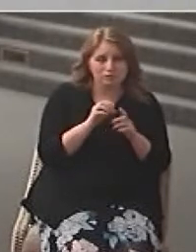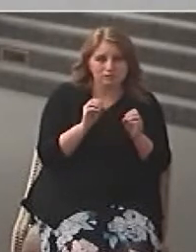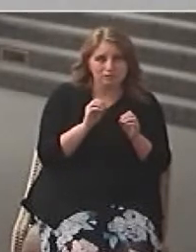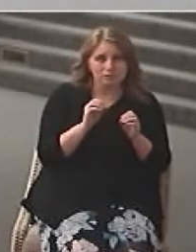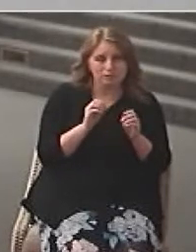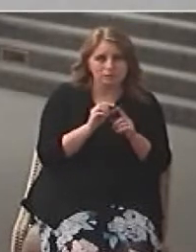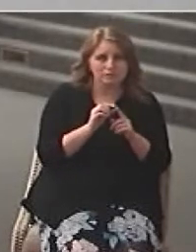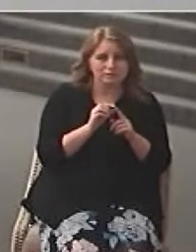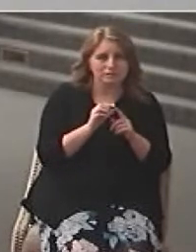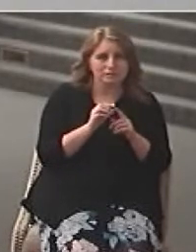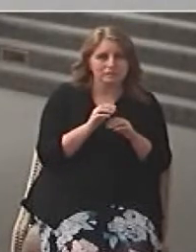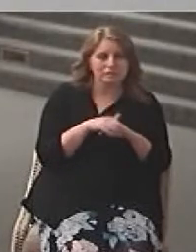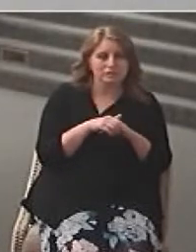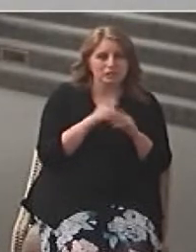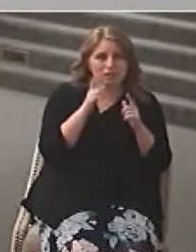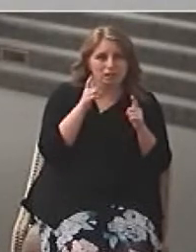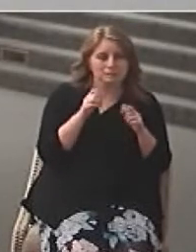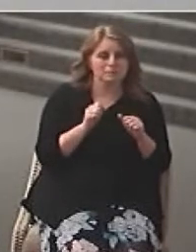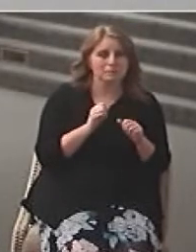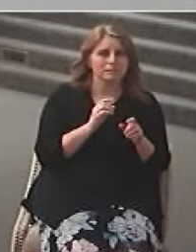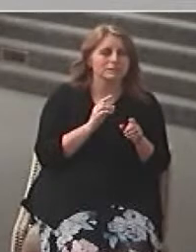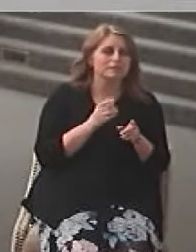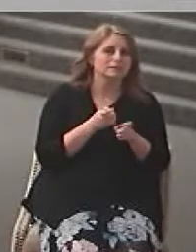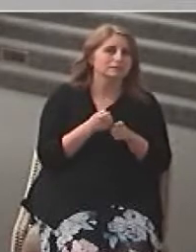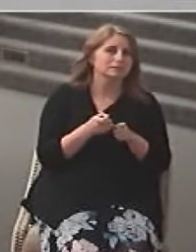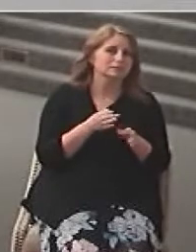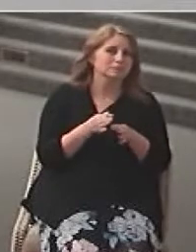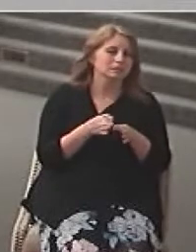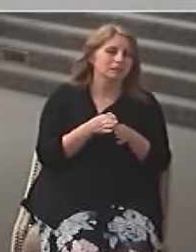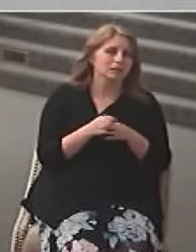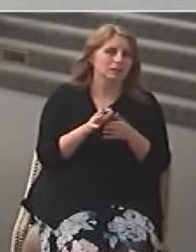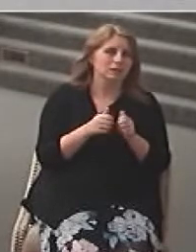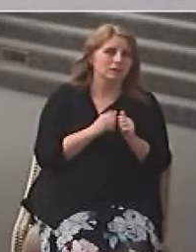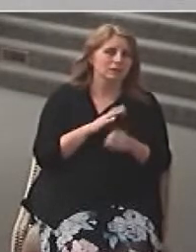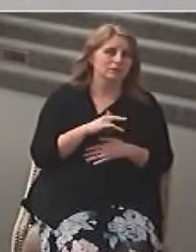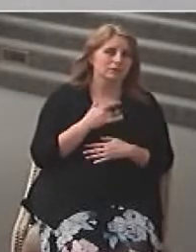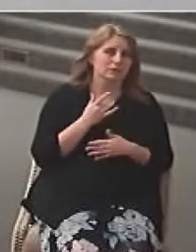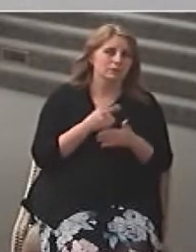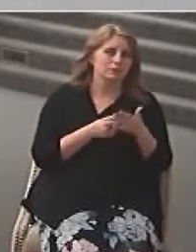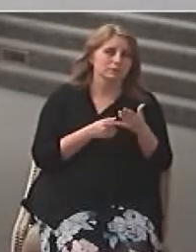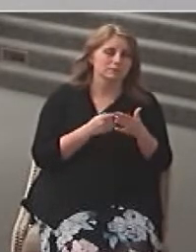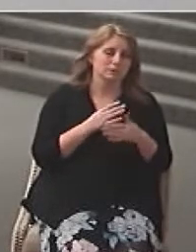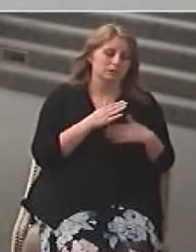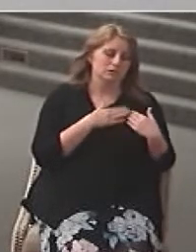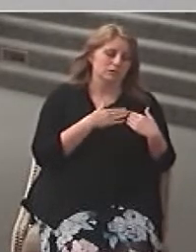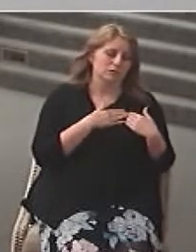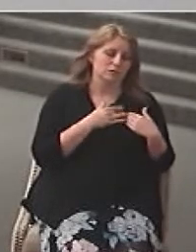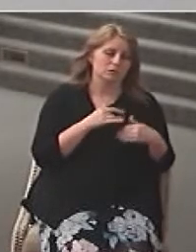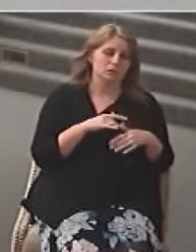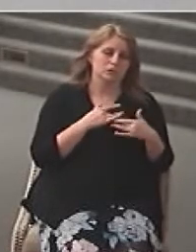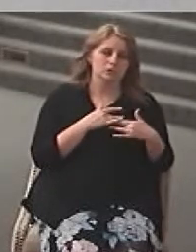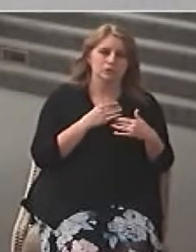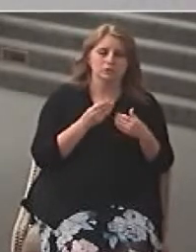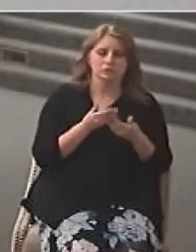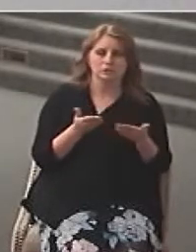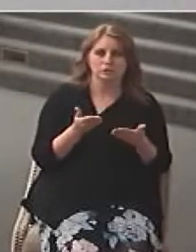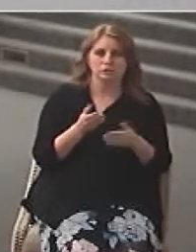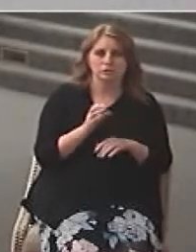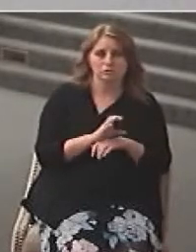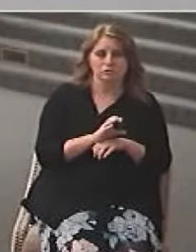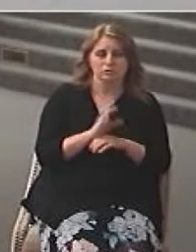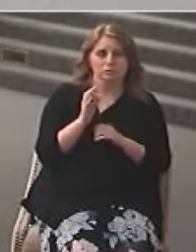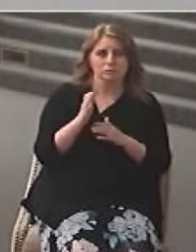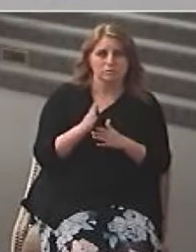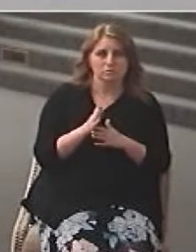English language to be able to really describe how I feel and what's on my heart towards this church and towards the people here, towards the pastor and